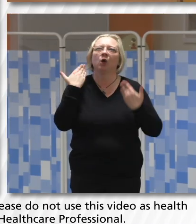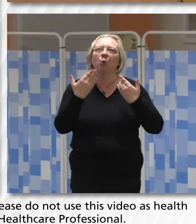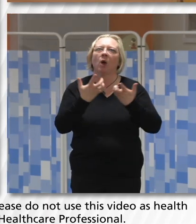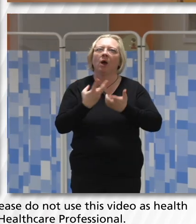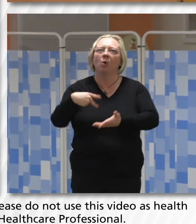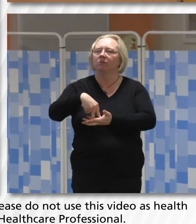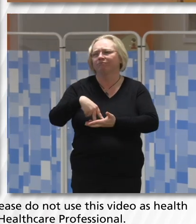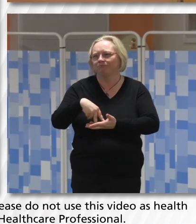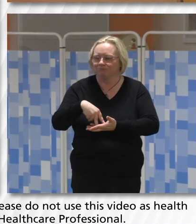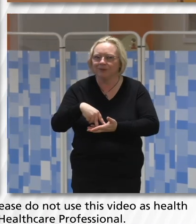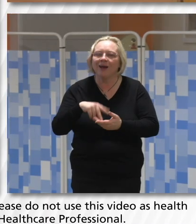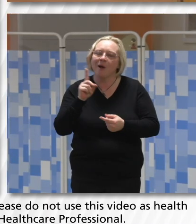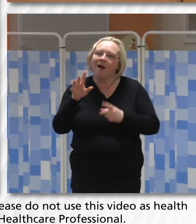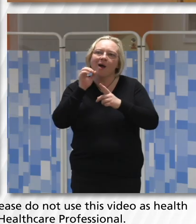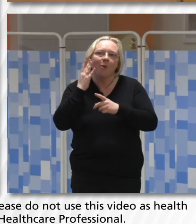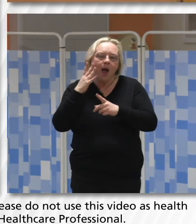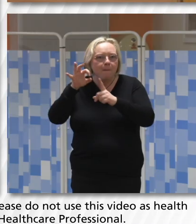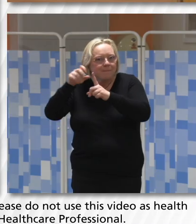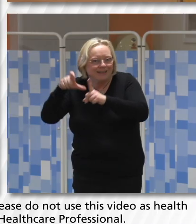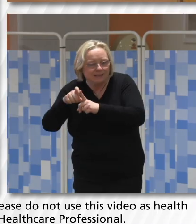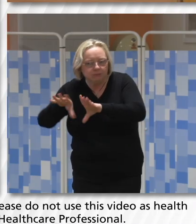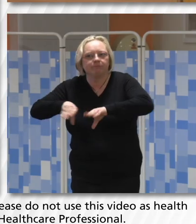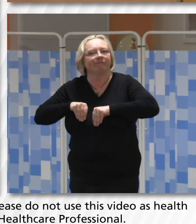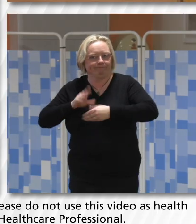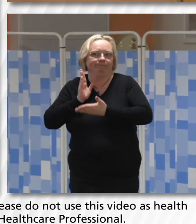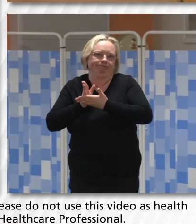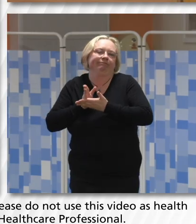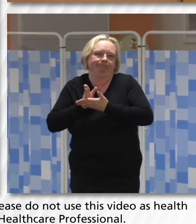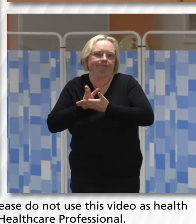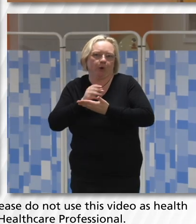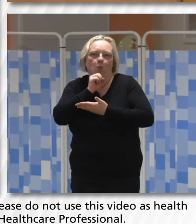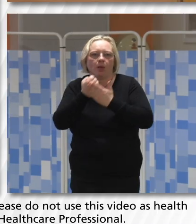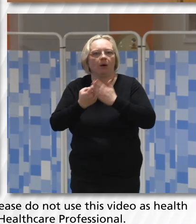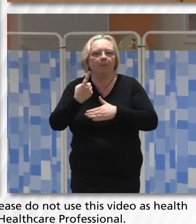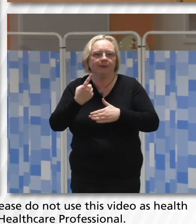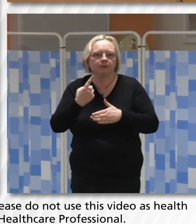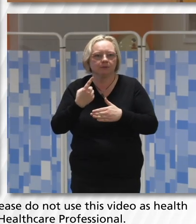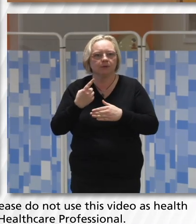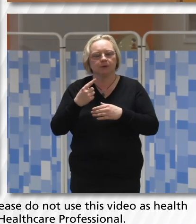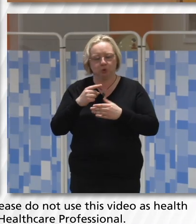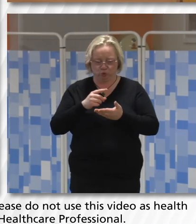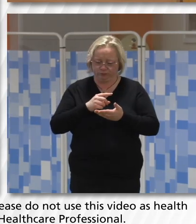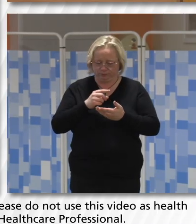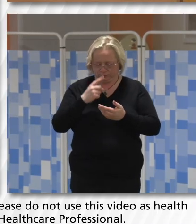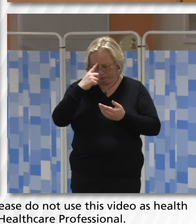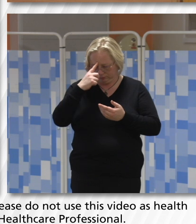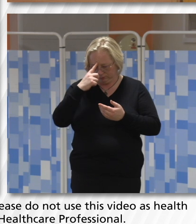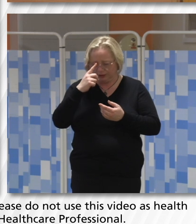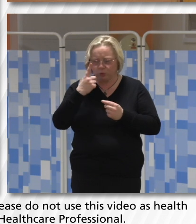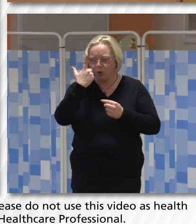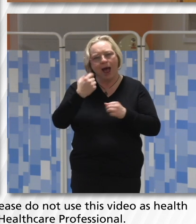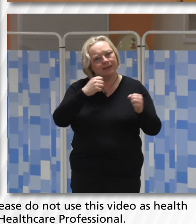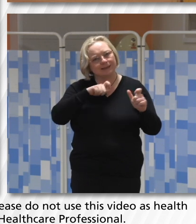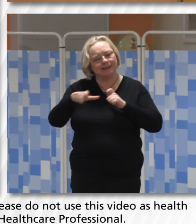leg. But if you have got Parkinson's, it's that complex, well-learned movement that you can still do it, but